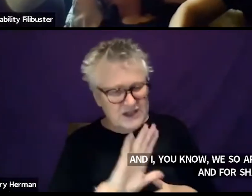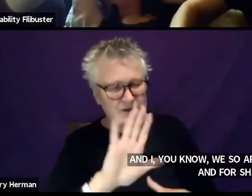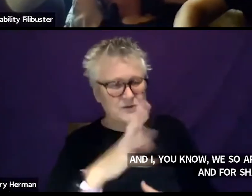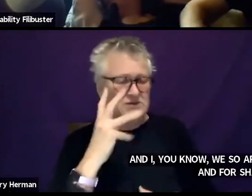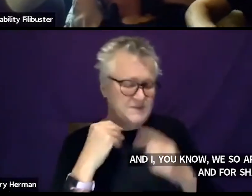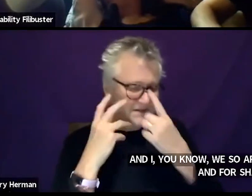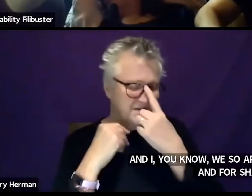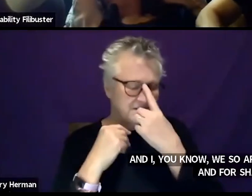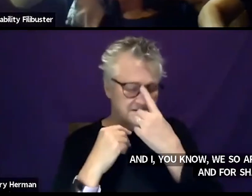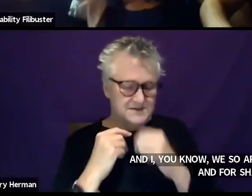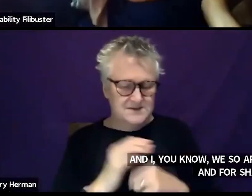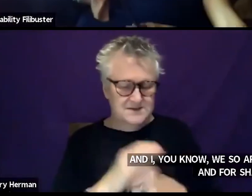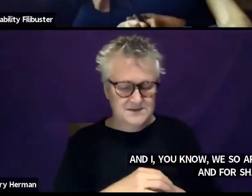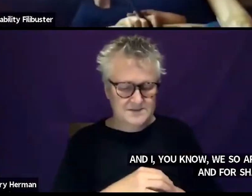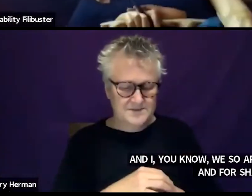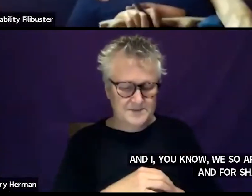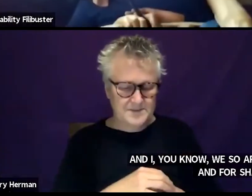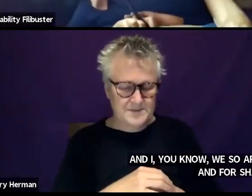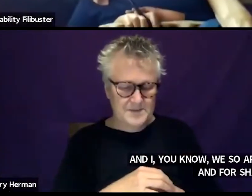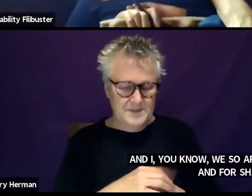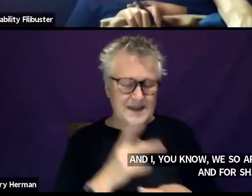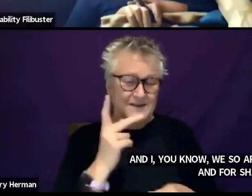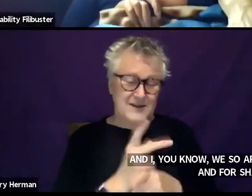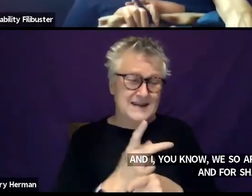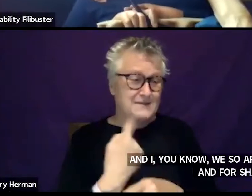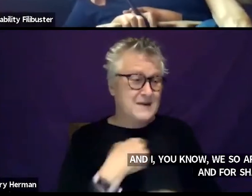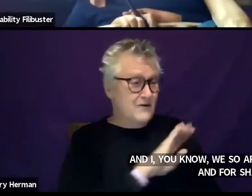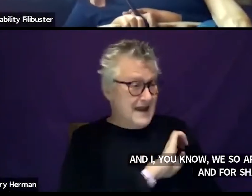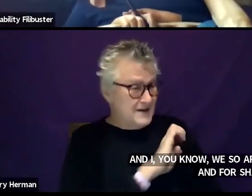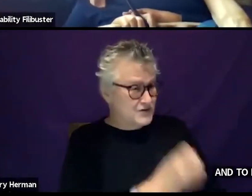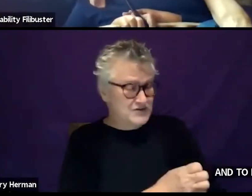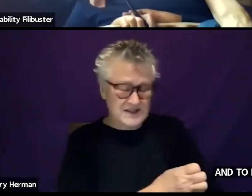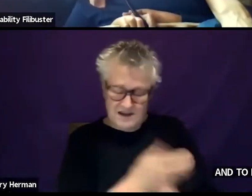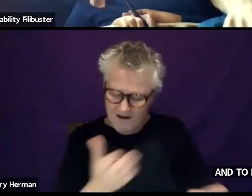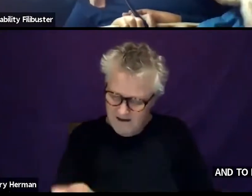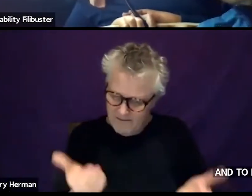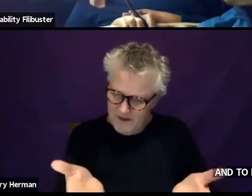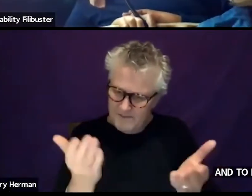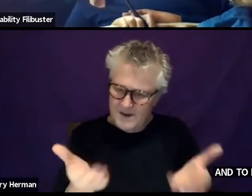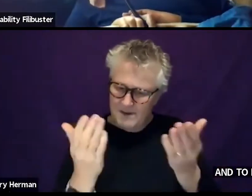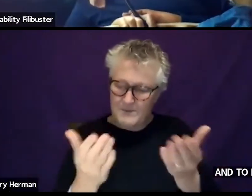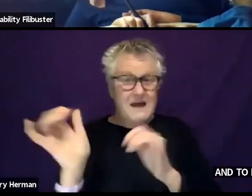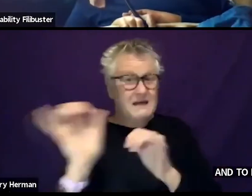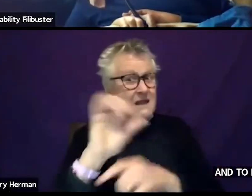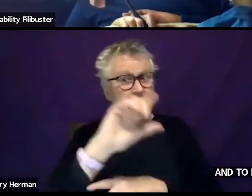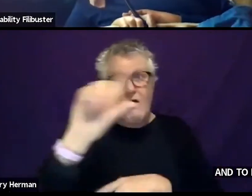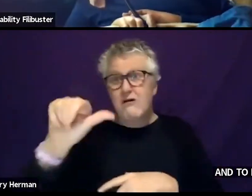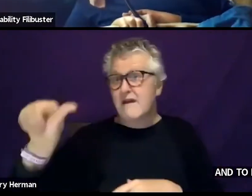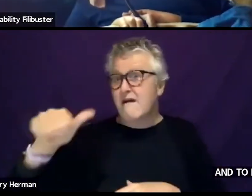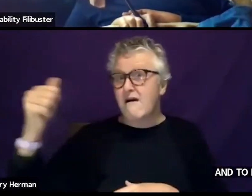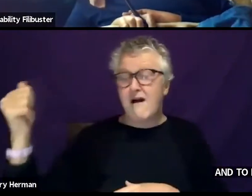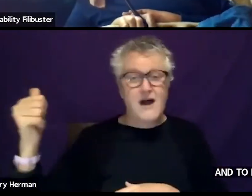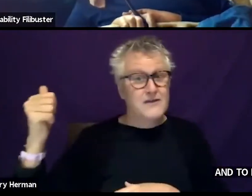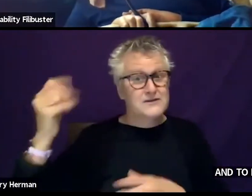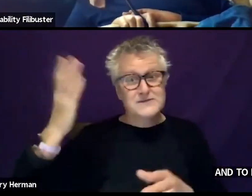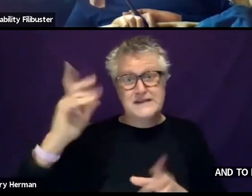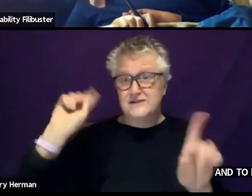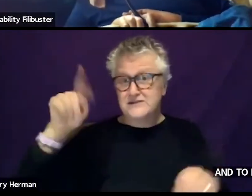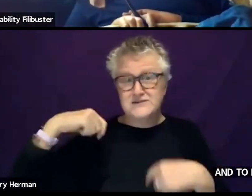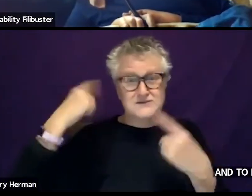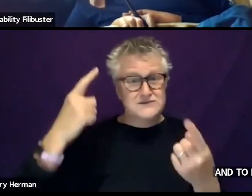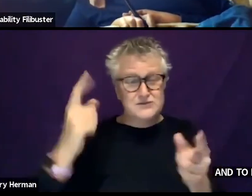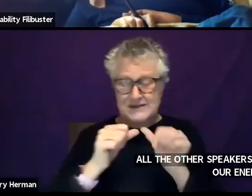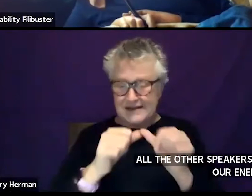to keep our energy up, as all the other speakers have done as well, keeping our energy up to keep going. And I